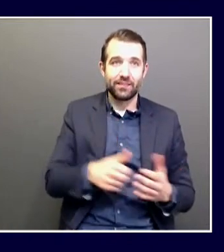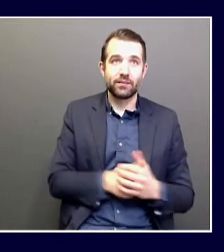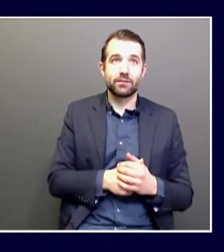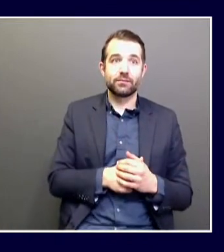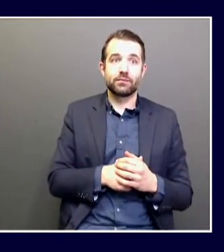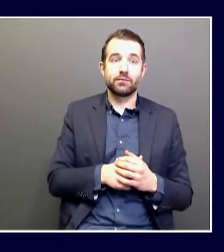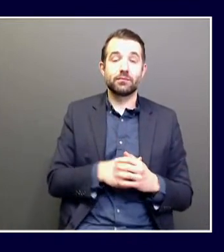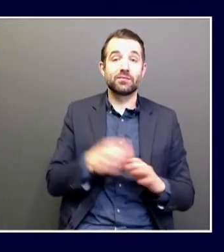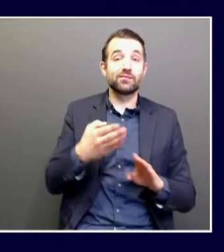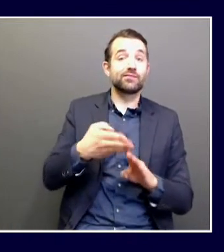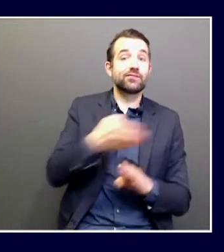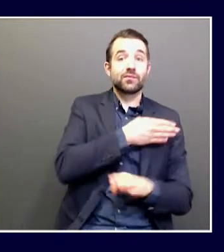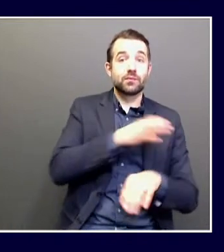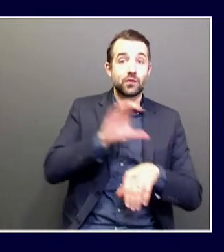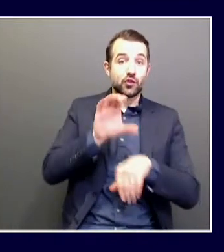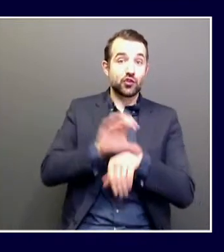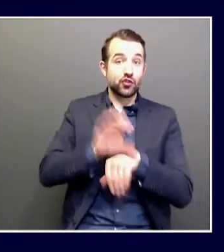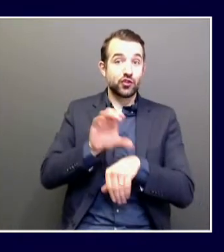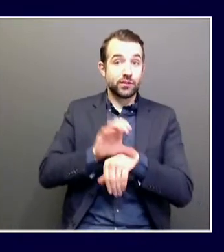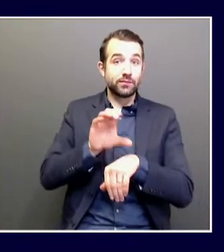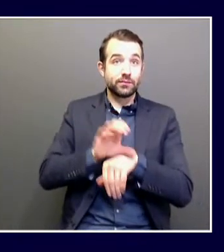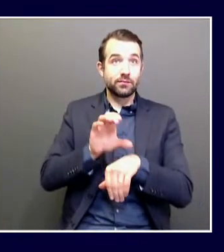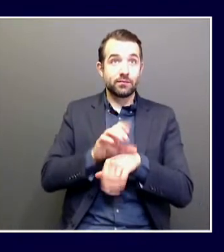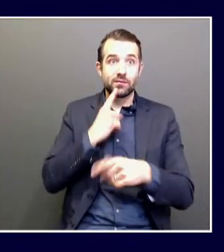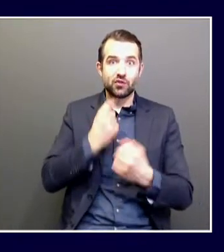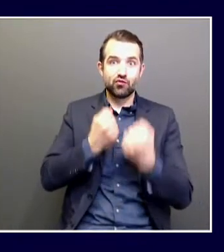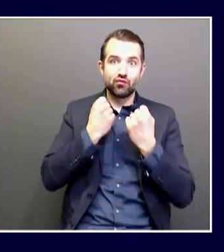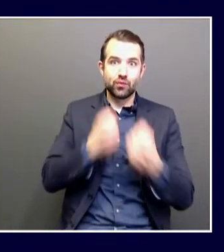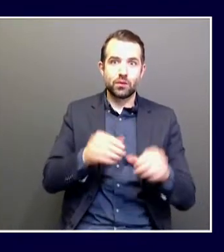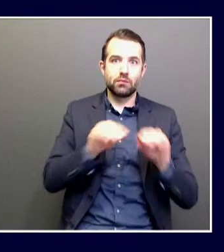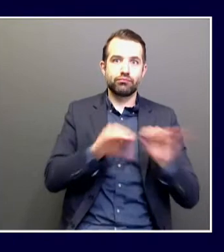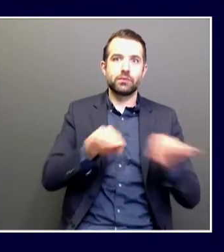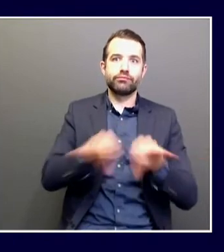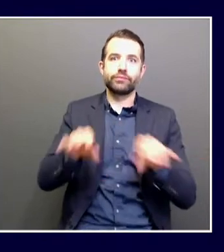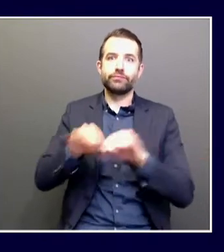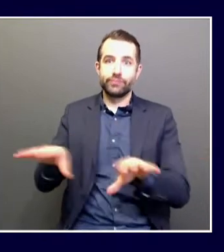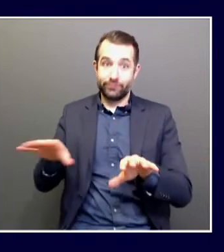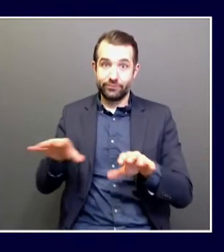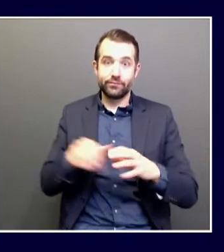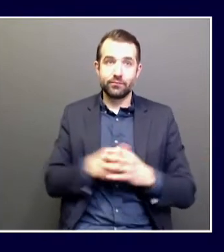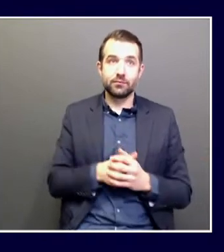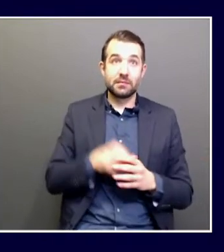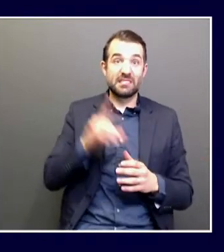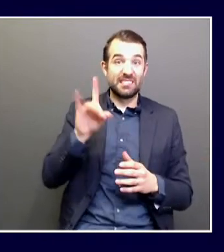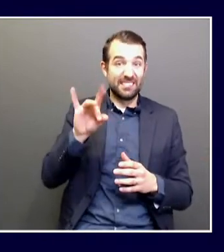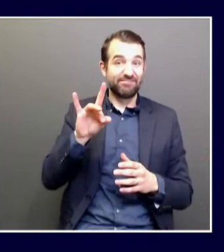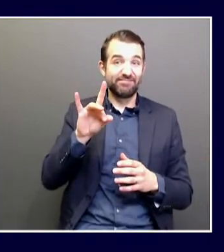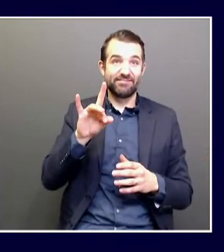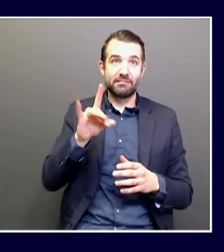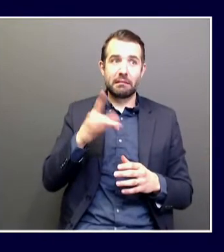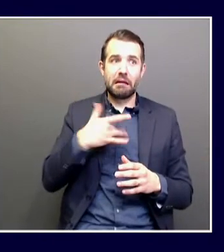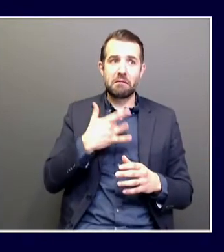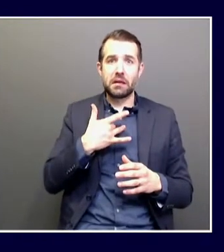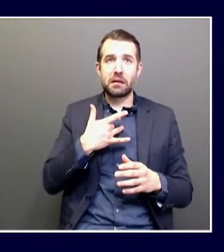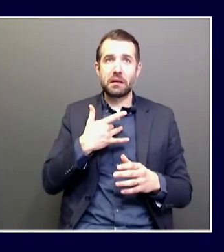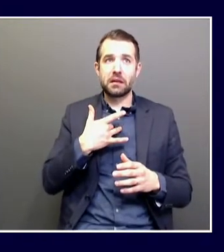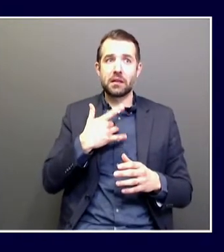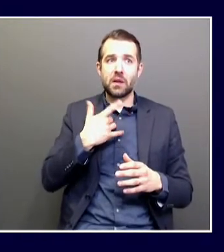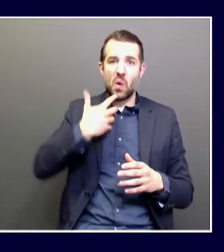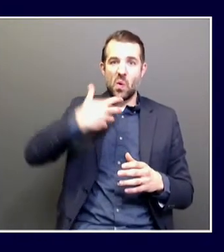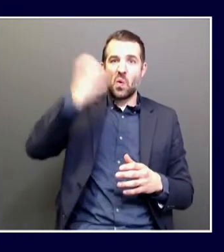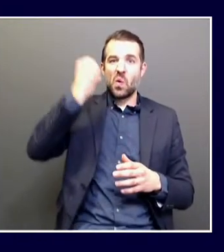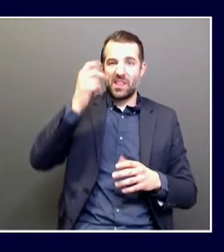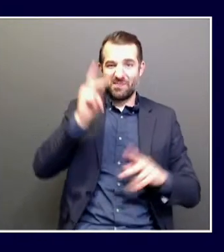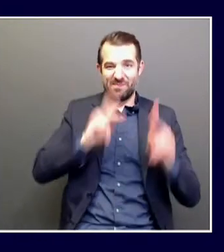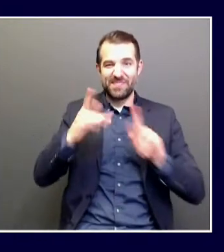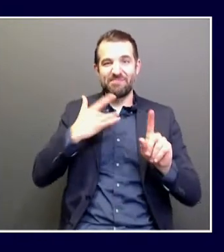previously, and given that, again, for some congregations, it may be an older population, that advice is conservative, it's